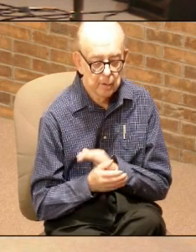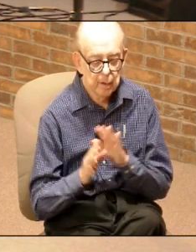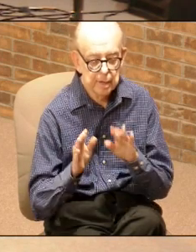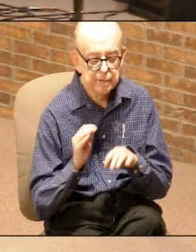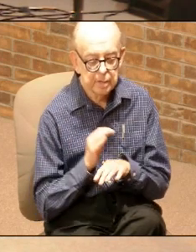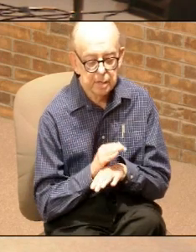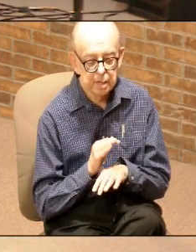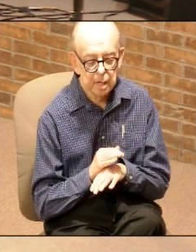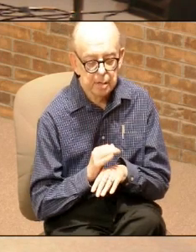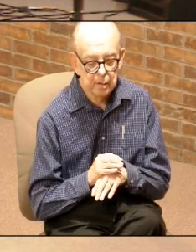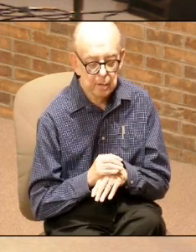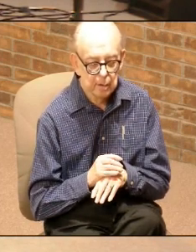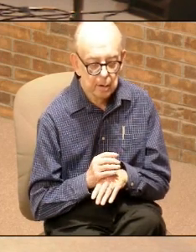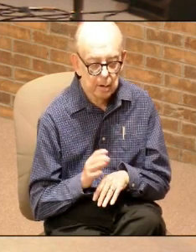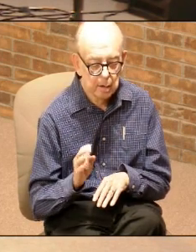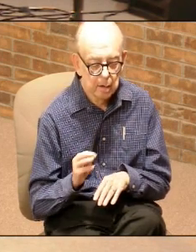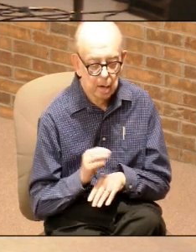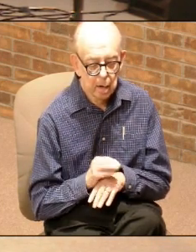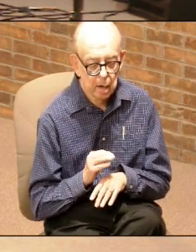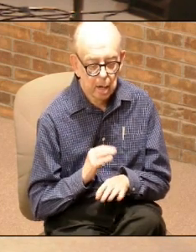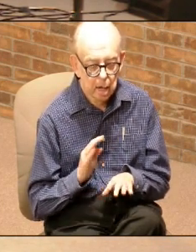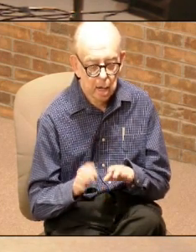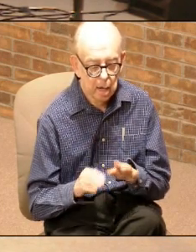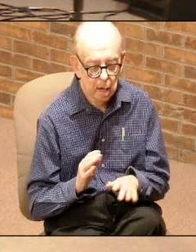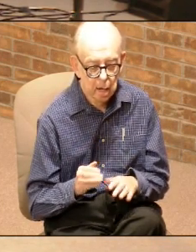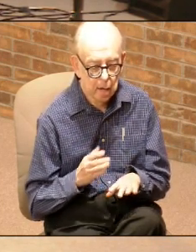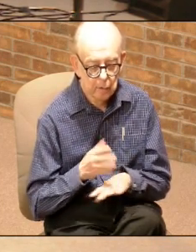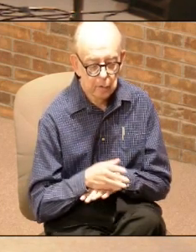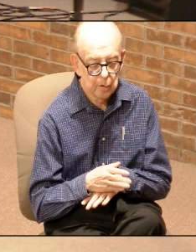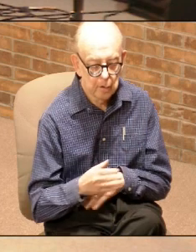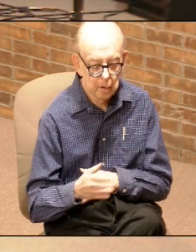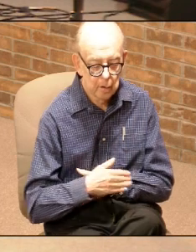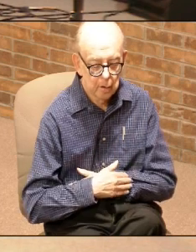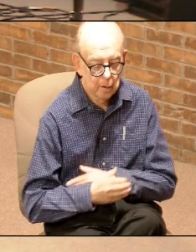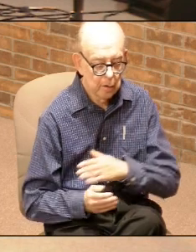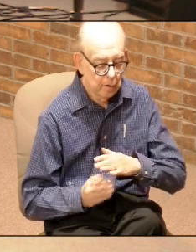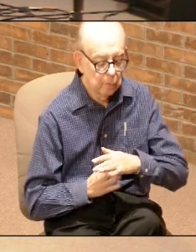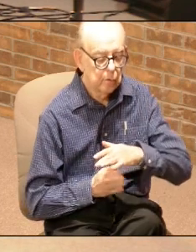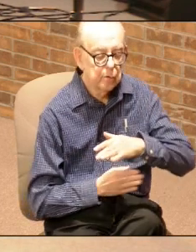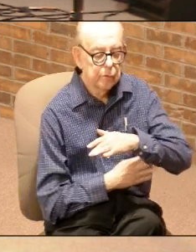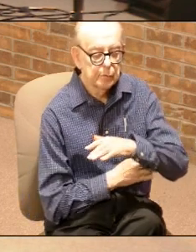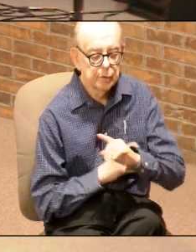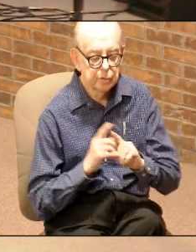night. And Wednesday night, my walk was across the bridge to go to church.